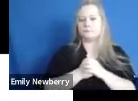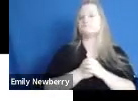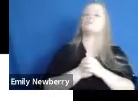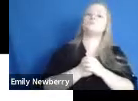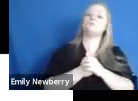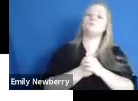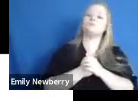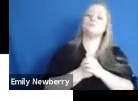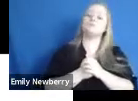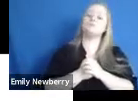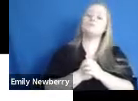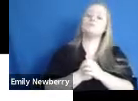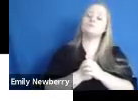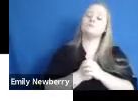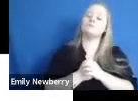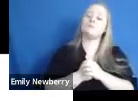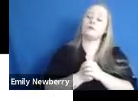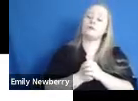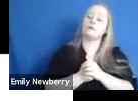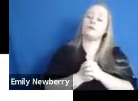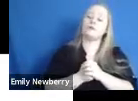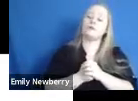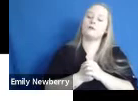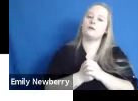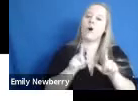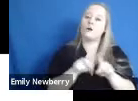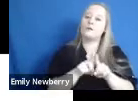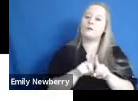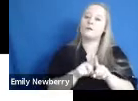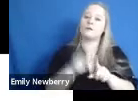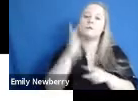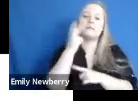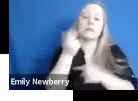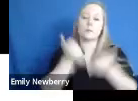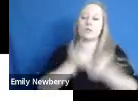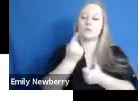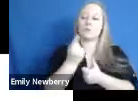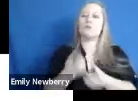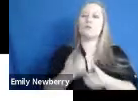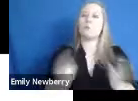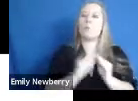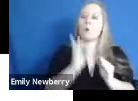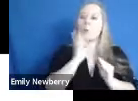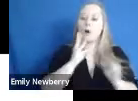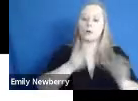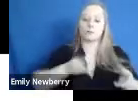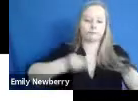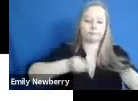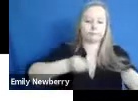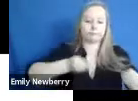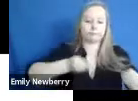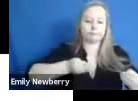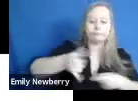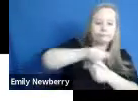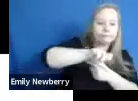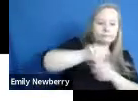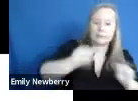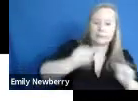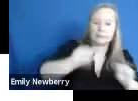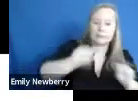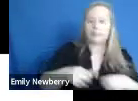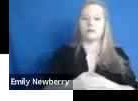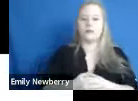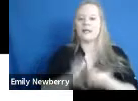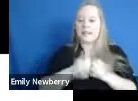and seeing what grow boxes hold more water. And so there are definitely differences in grow box